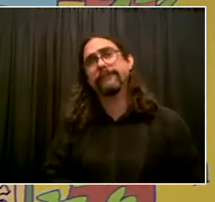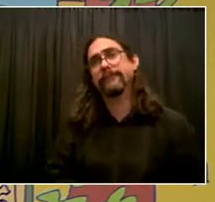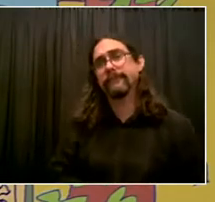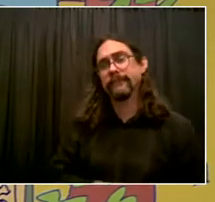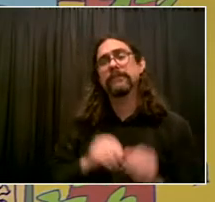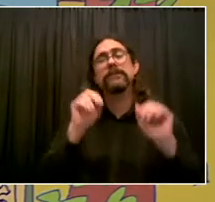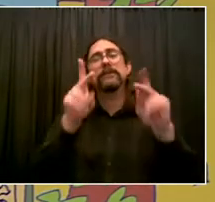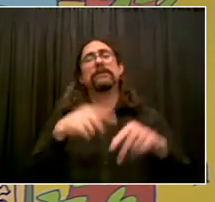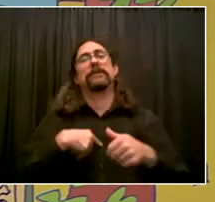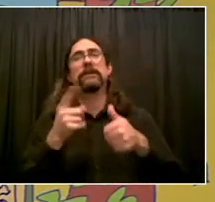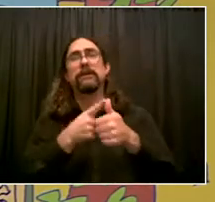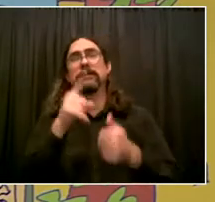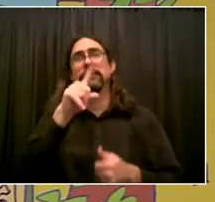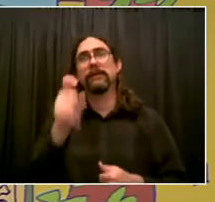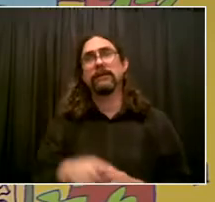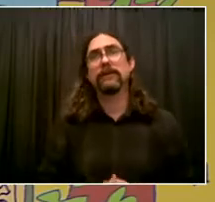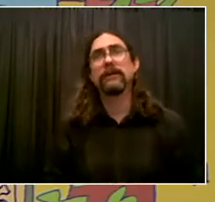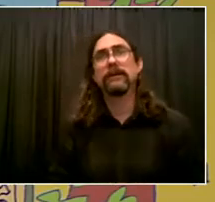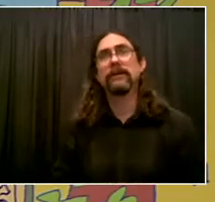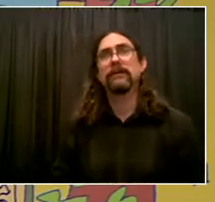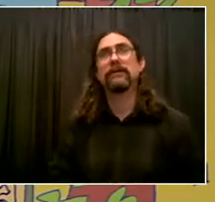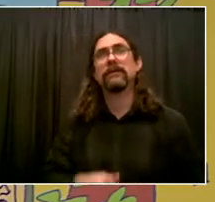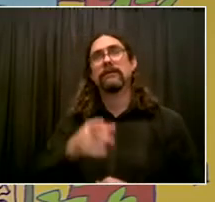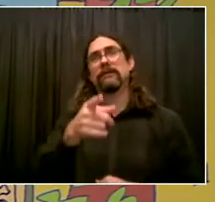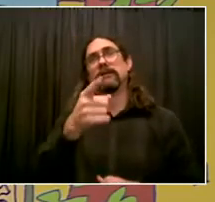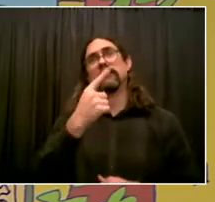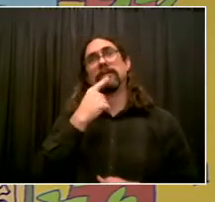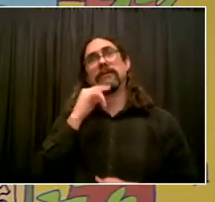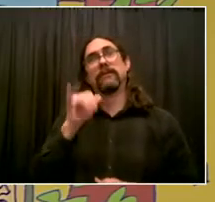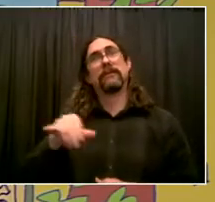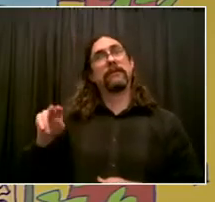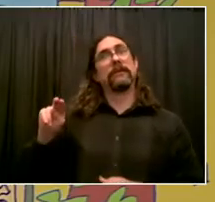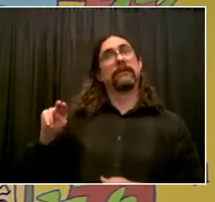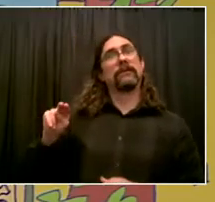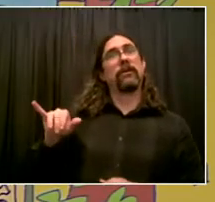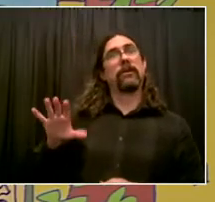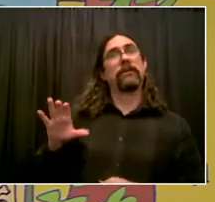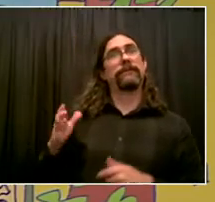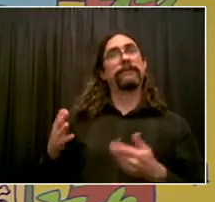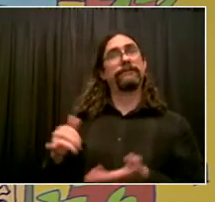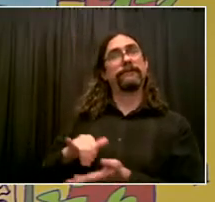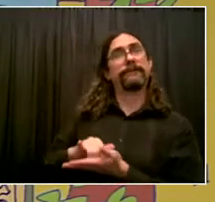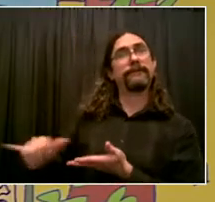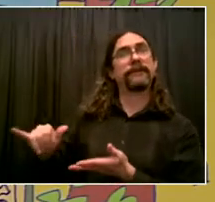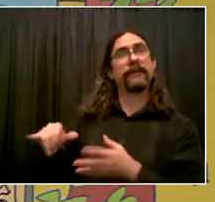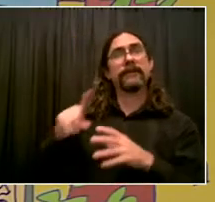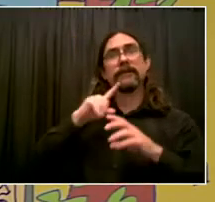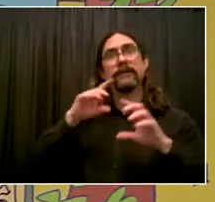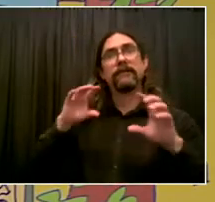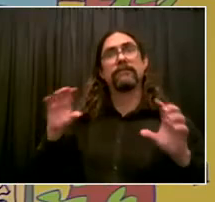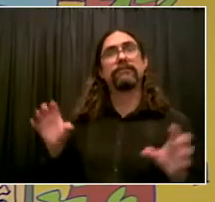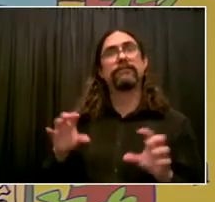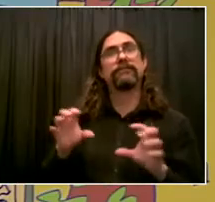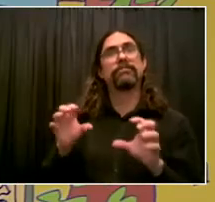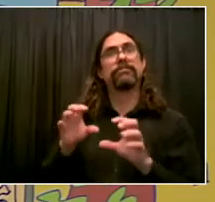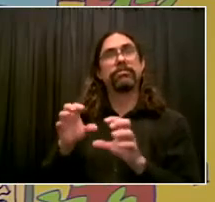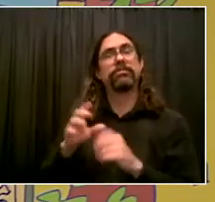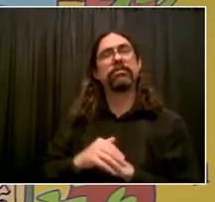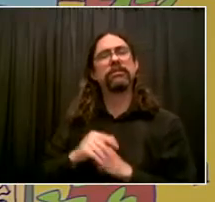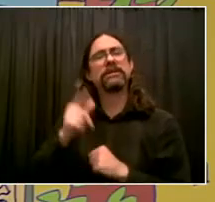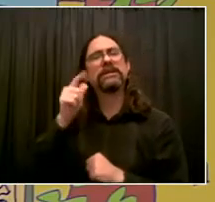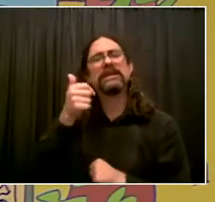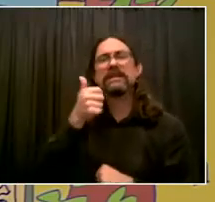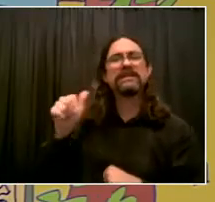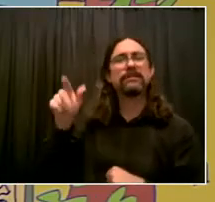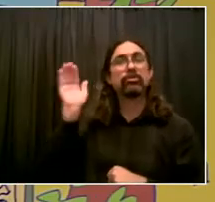a series of hiccups. The skate rink, the prices are now higher. The carousel was closed over the summer. And